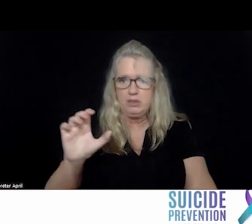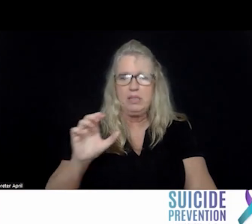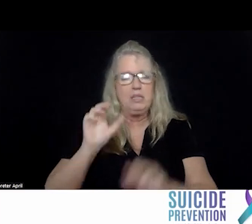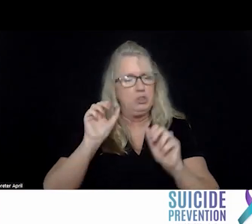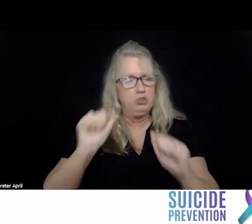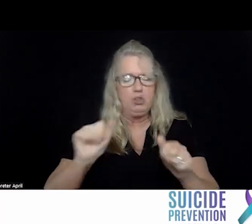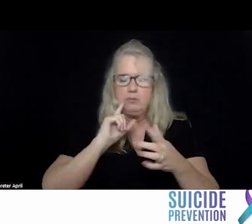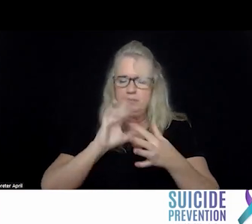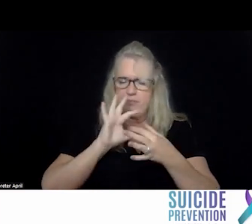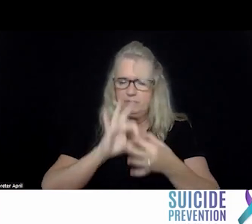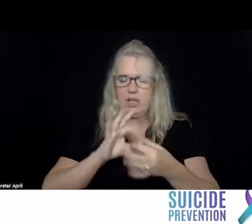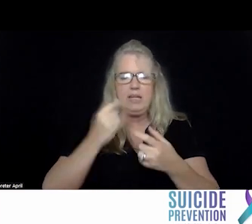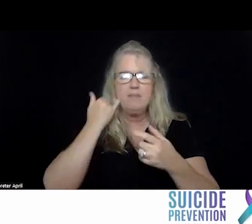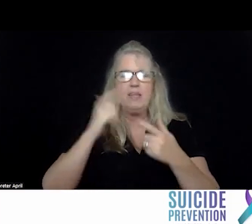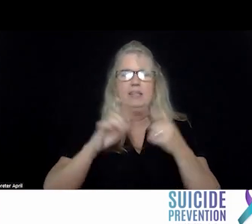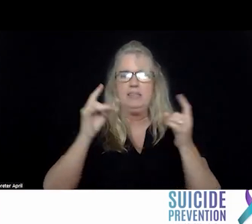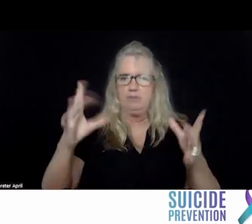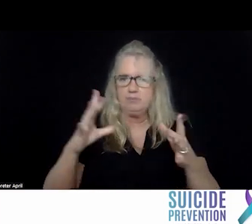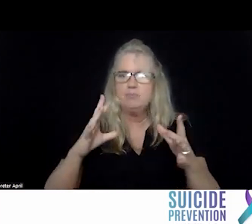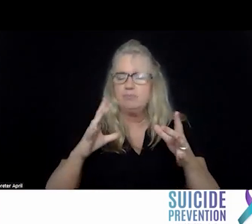with a crisis response if they need one.